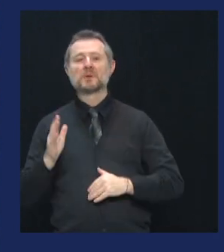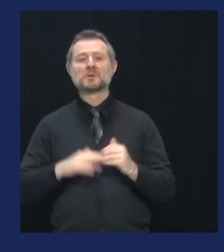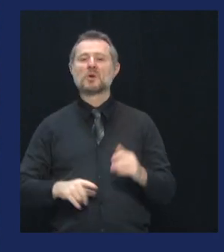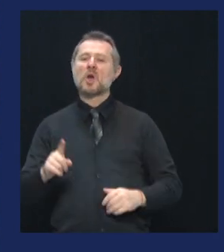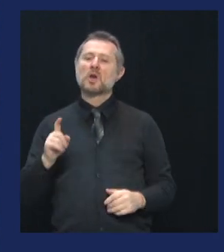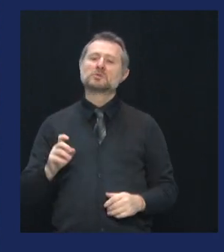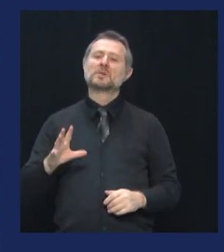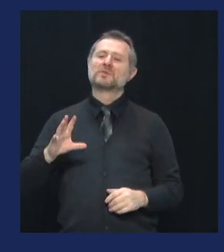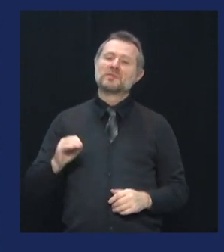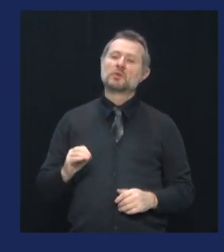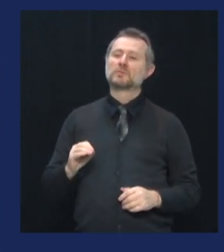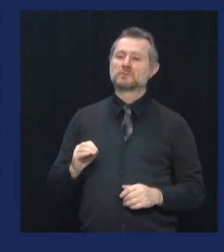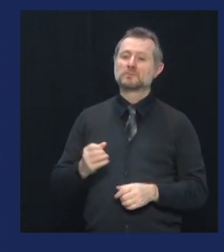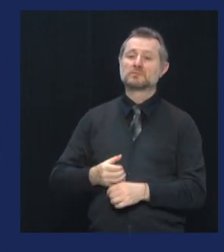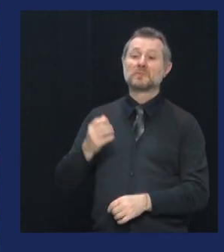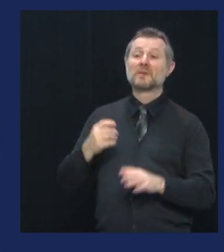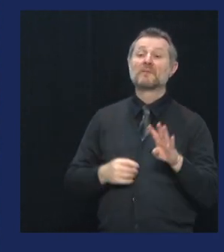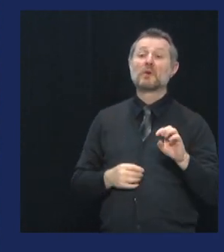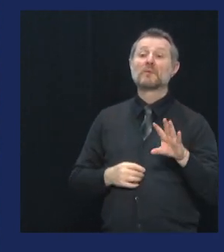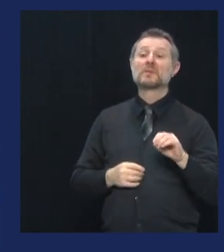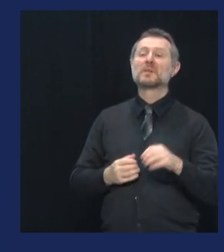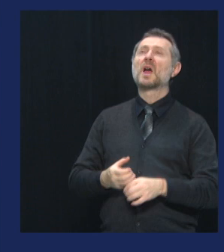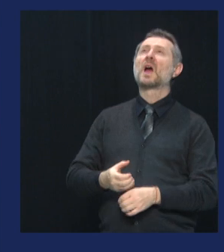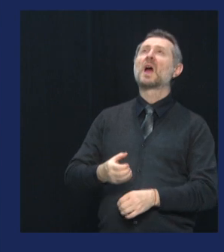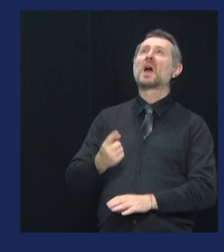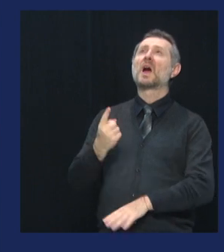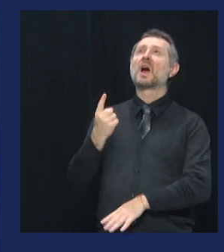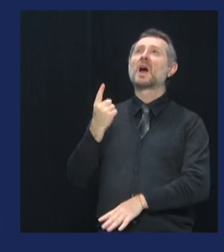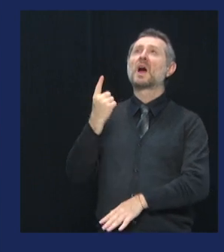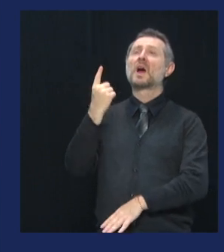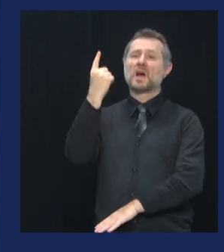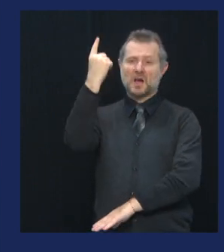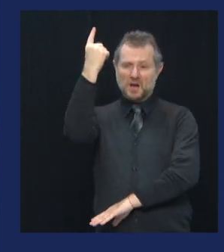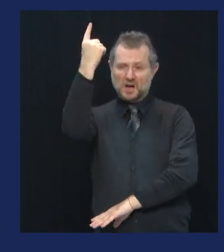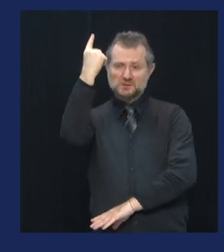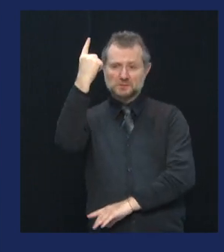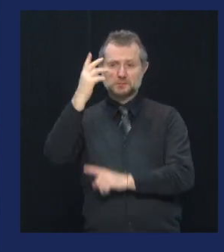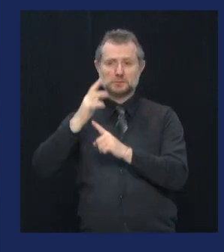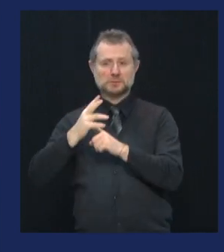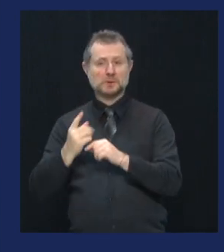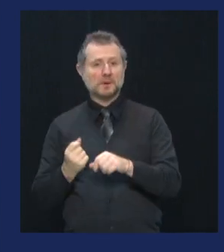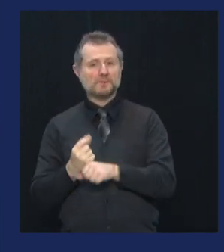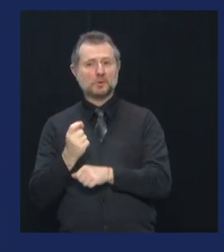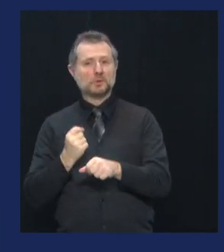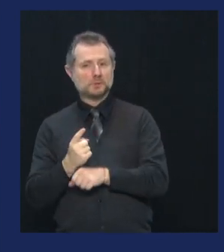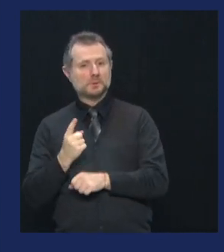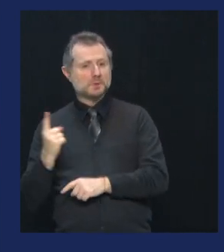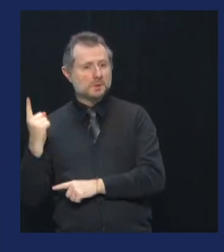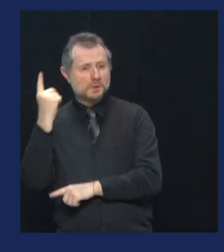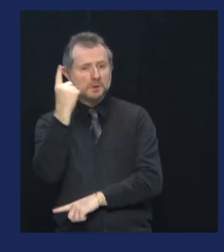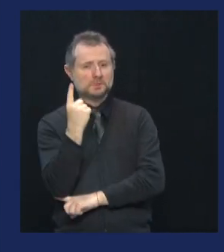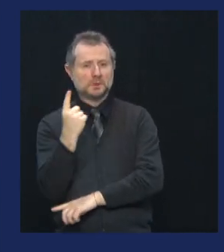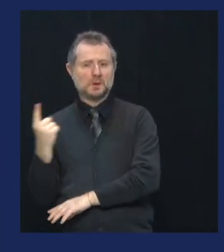450-foot wind turbine towers every year. Materials will be delivered by rail,